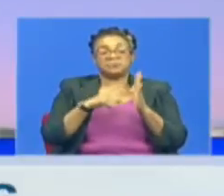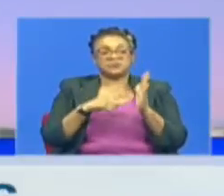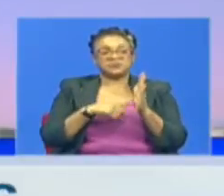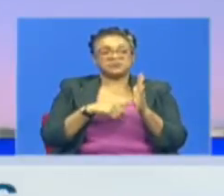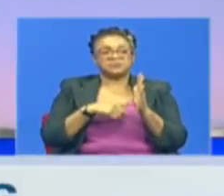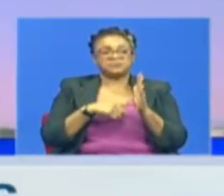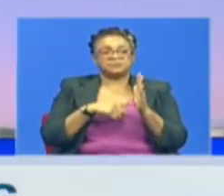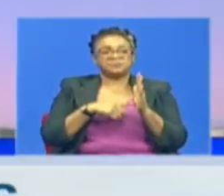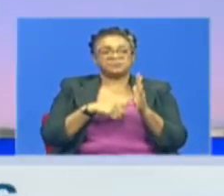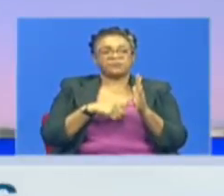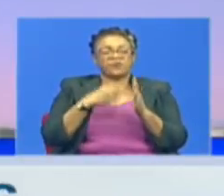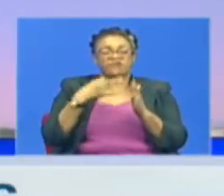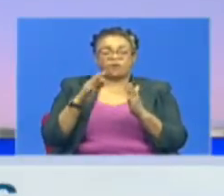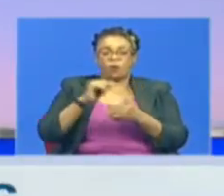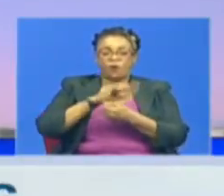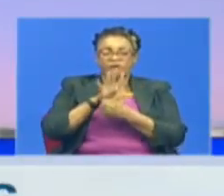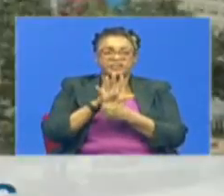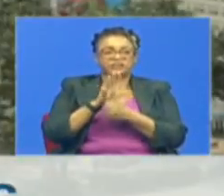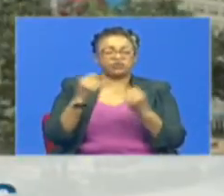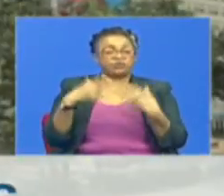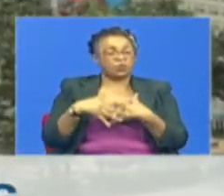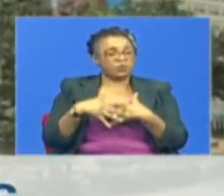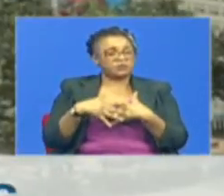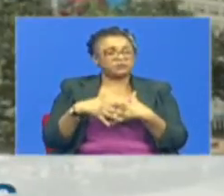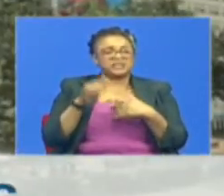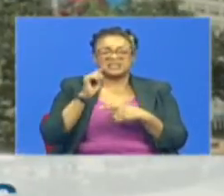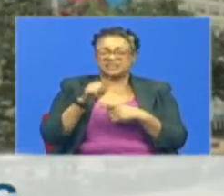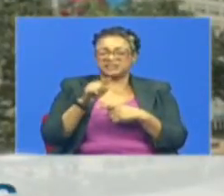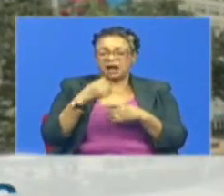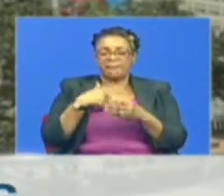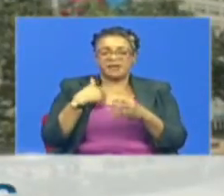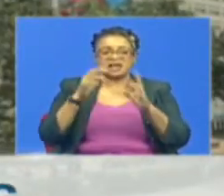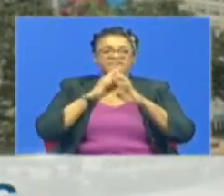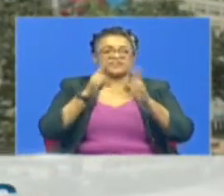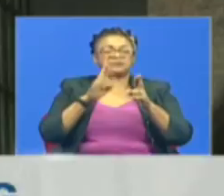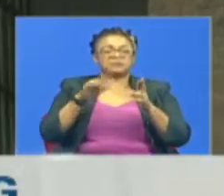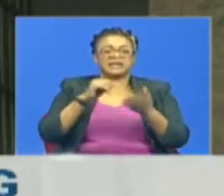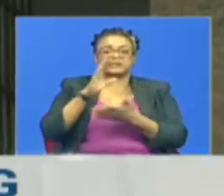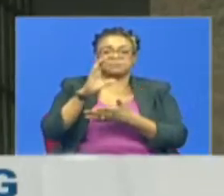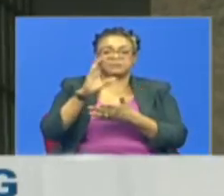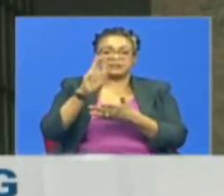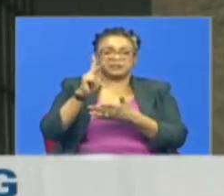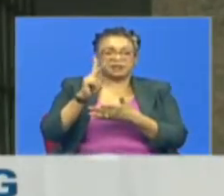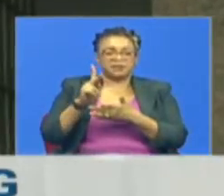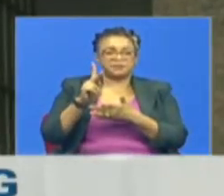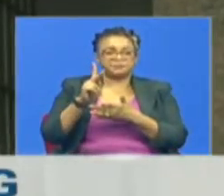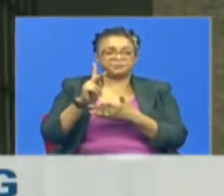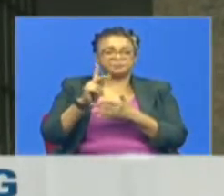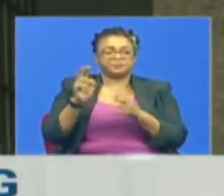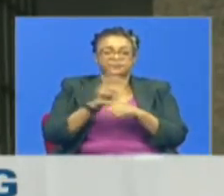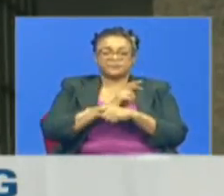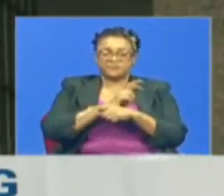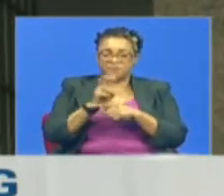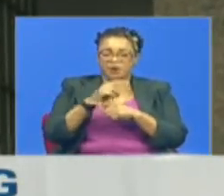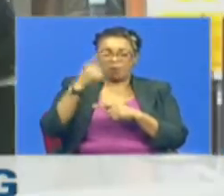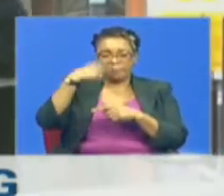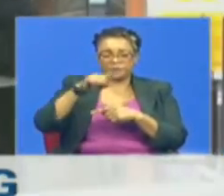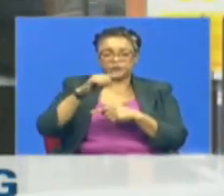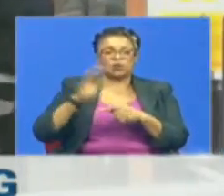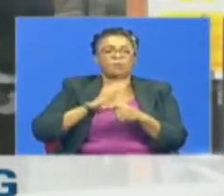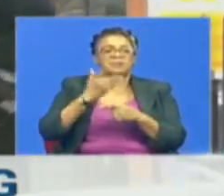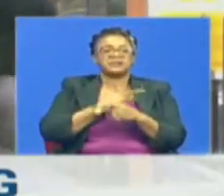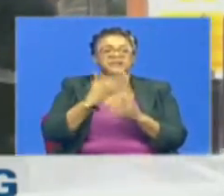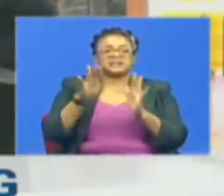of the COVID-19 shock. Now, this has been revealed by the Central Bank of Kenya through its Monetary Policy Committee